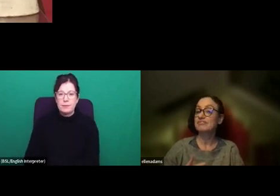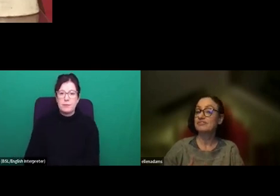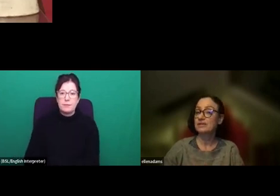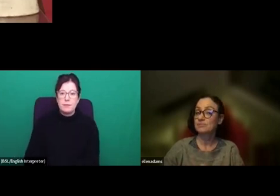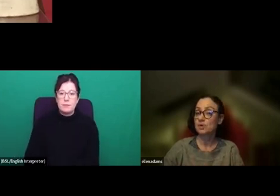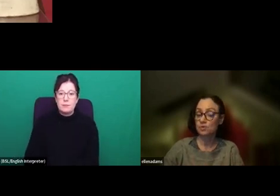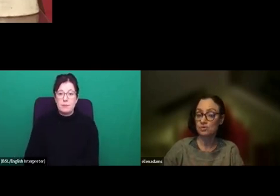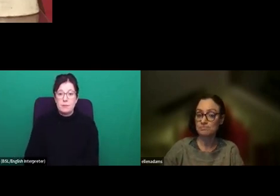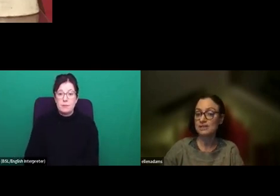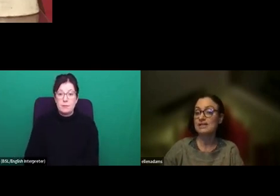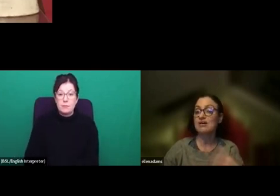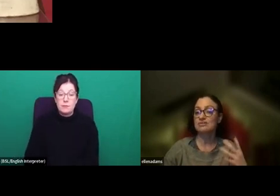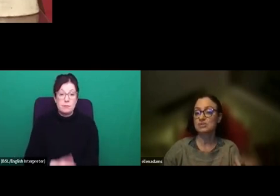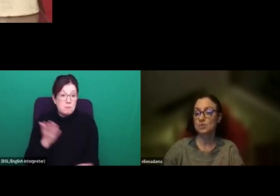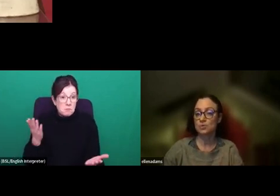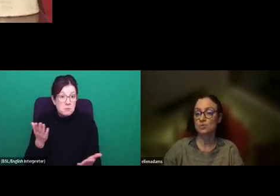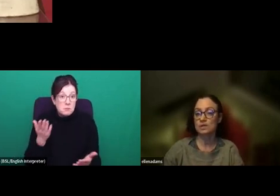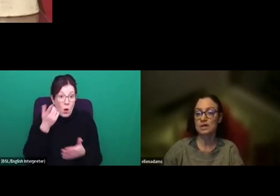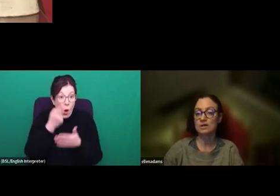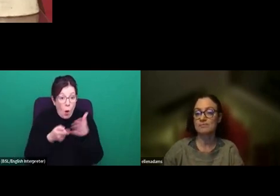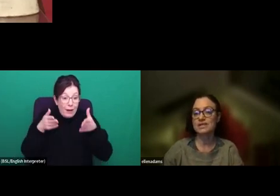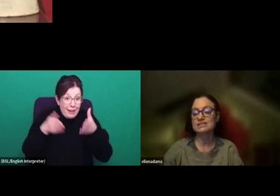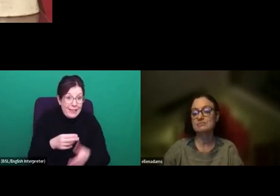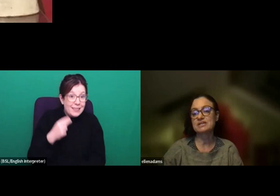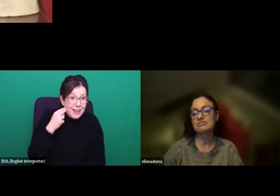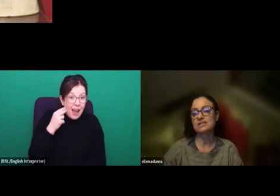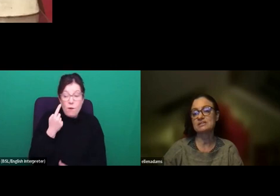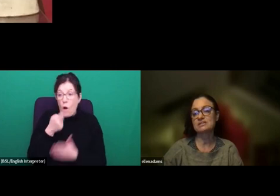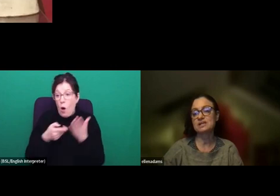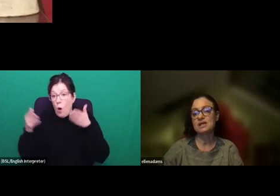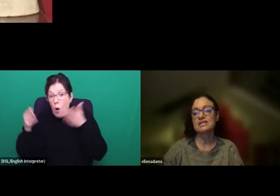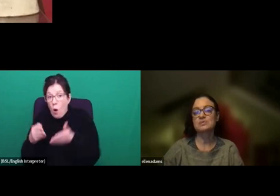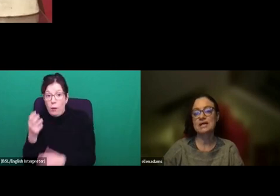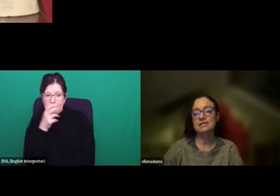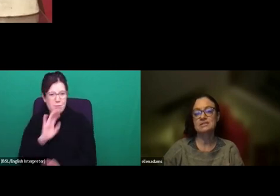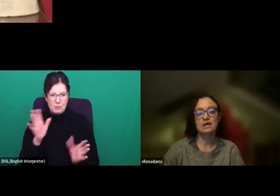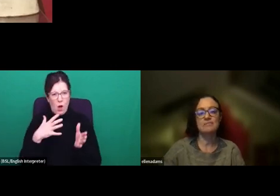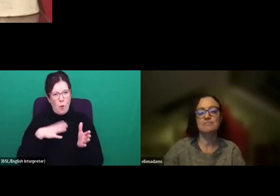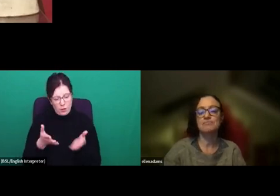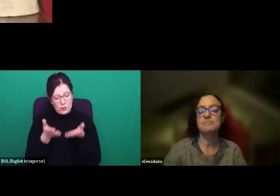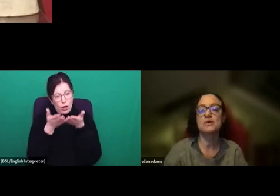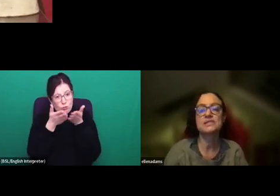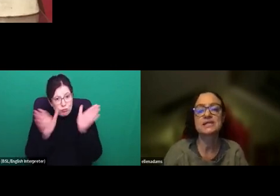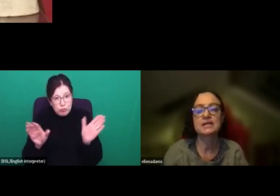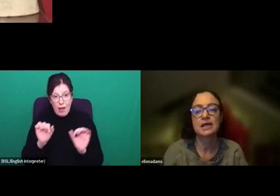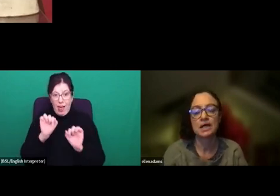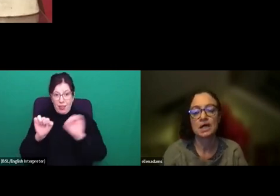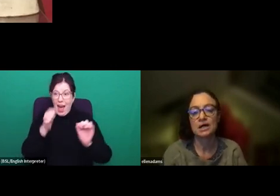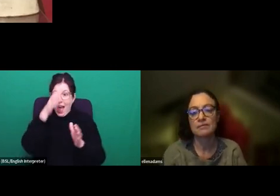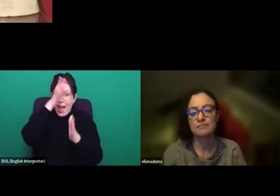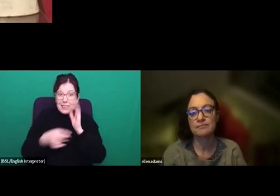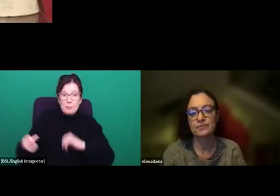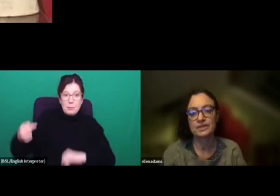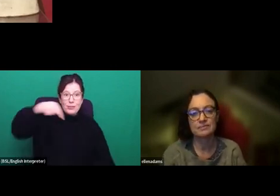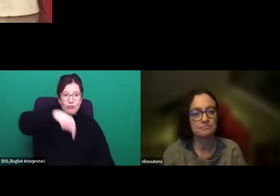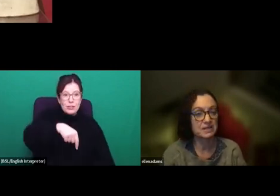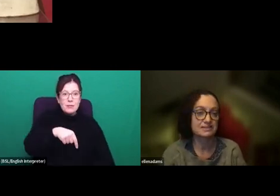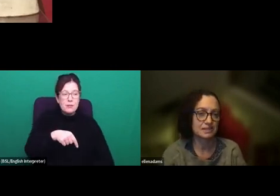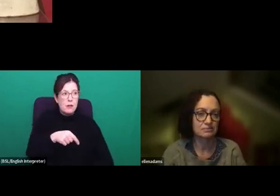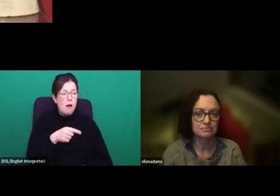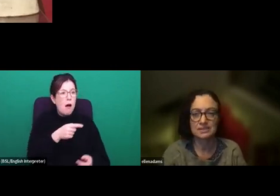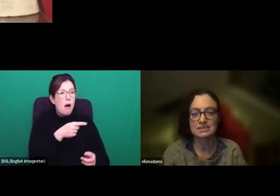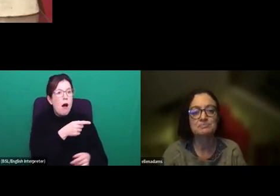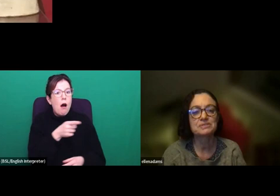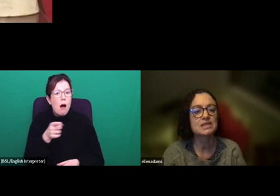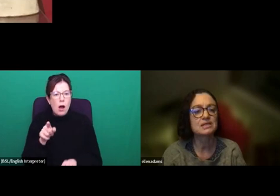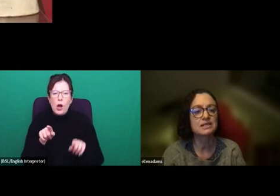might benefit all, enhance all experience, as well as promoting the